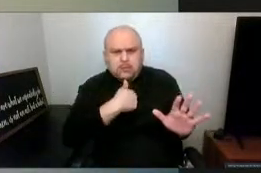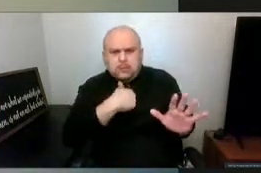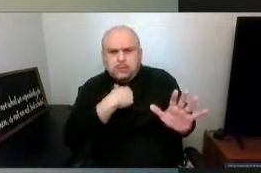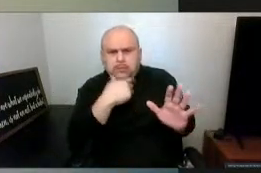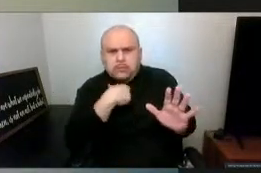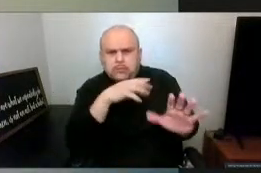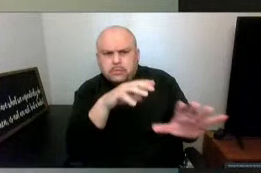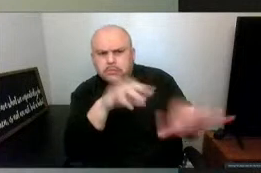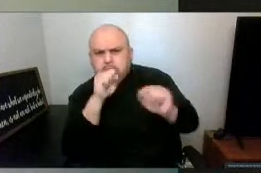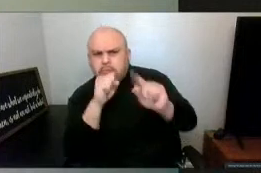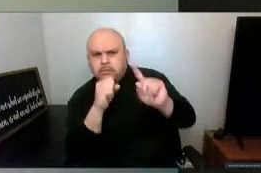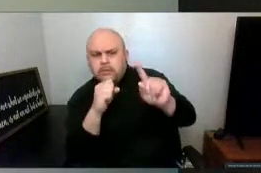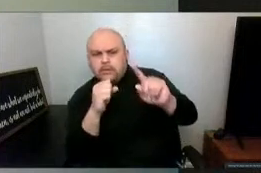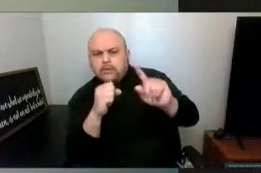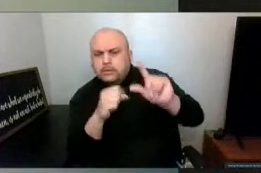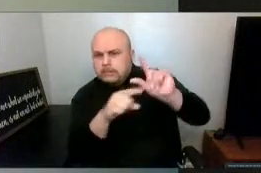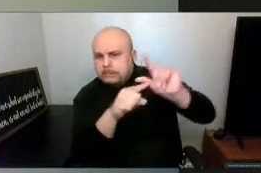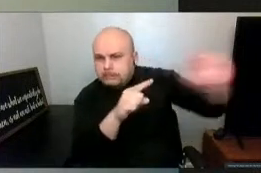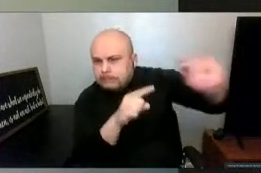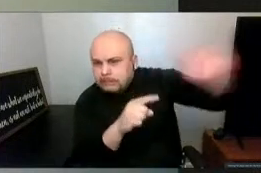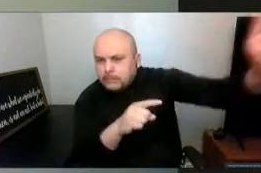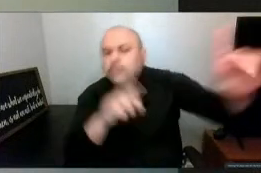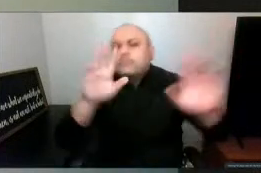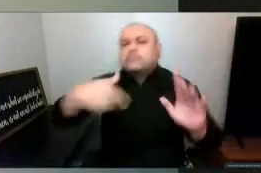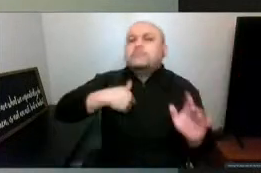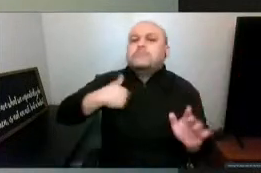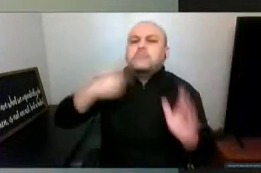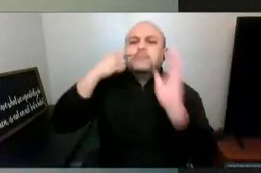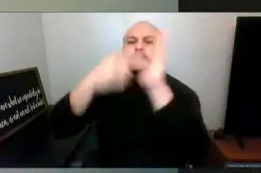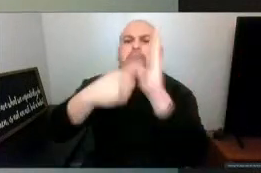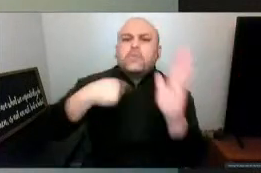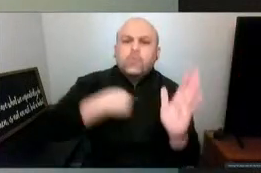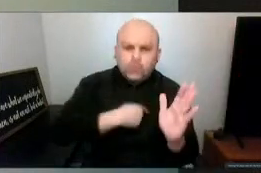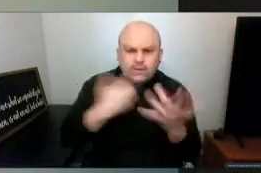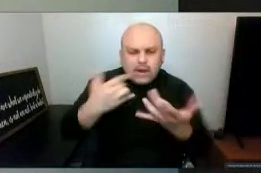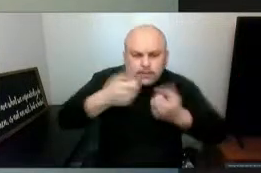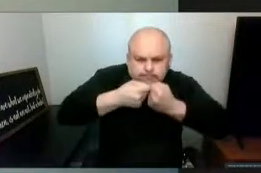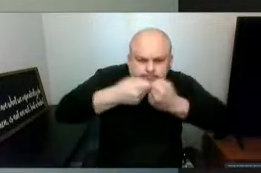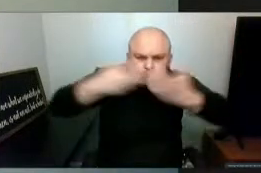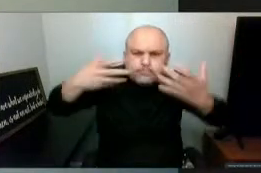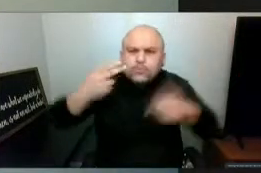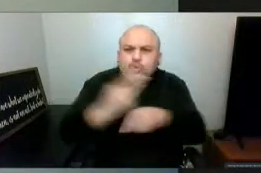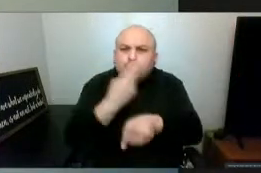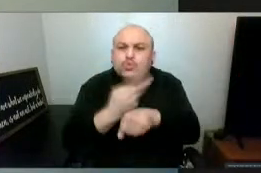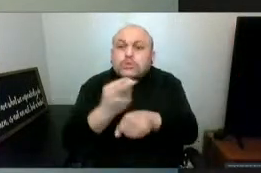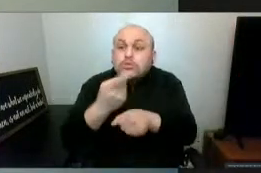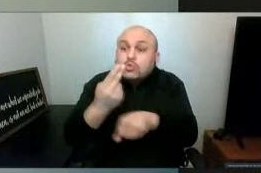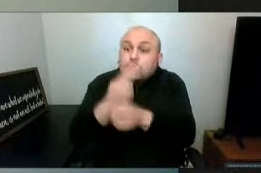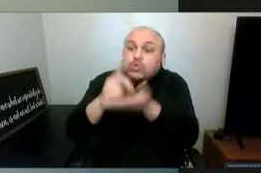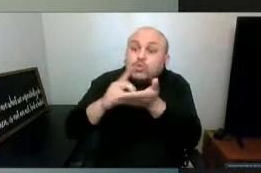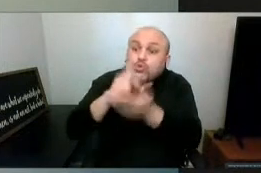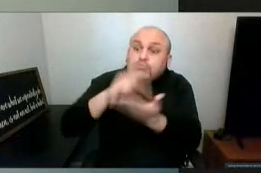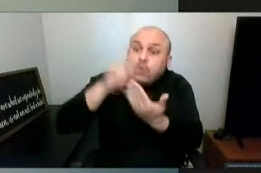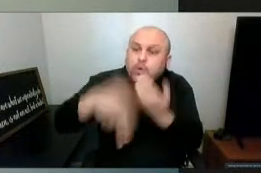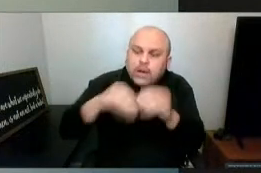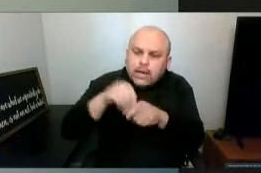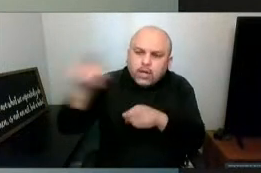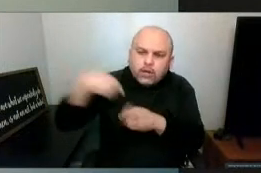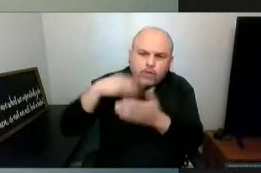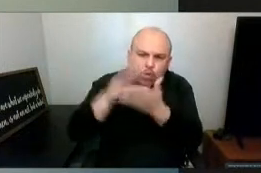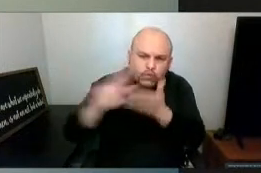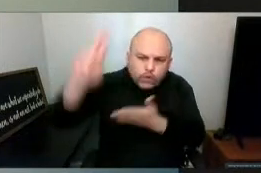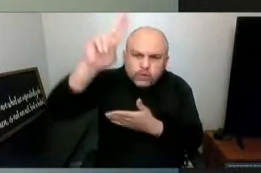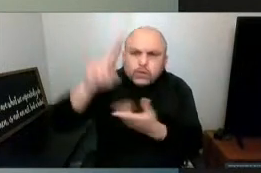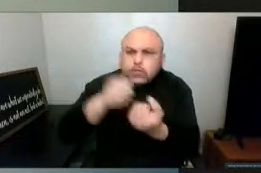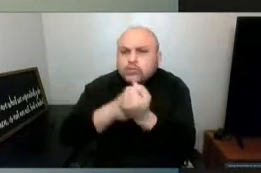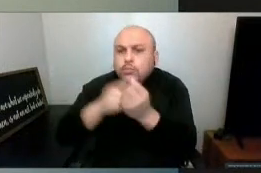So, we are right now expanding our substance use treatment programs at Rush University, and with support from the state, we're